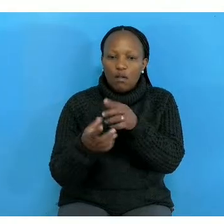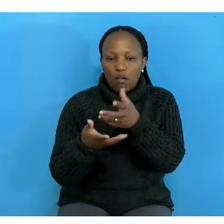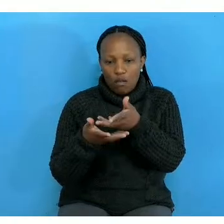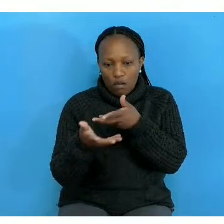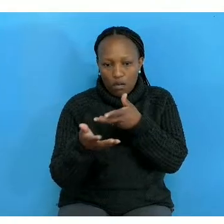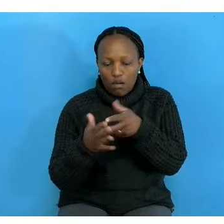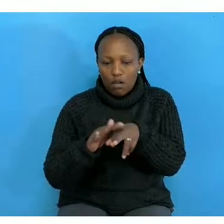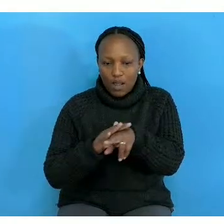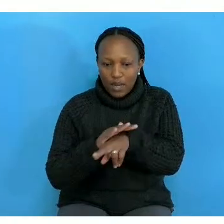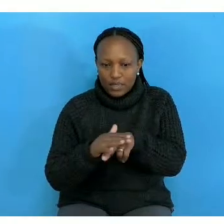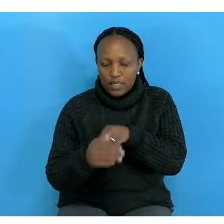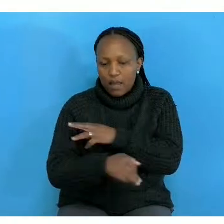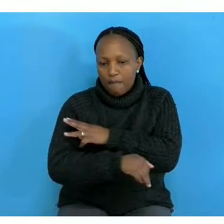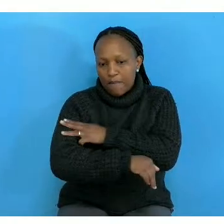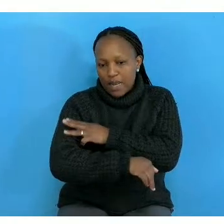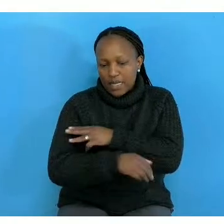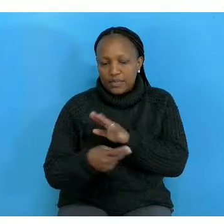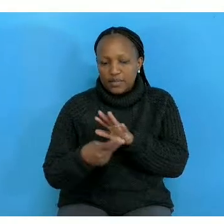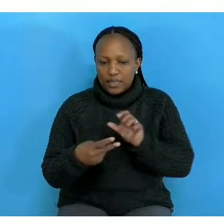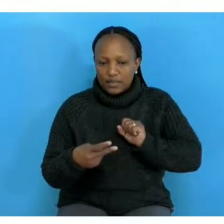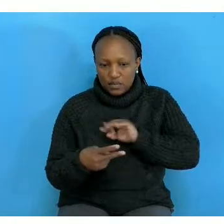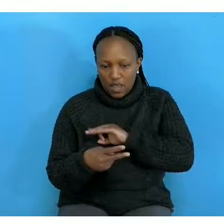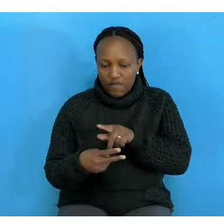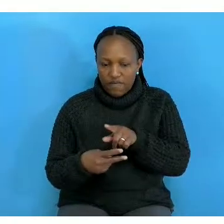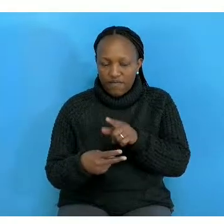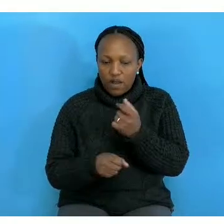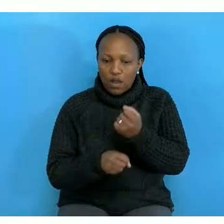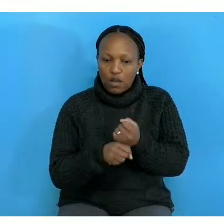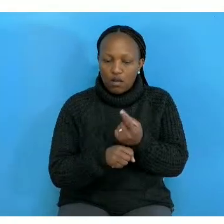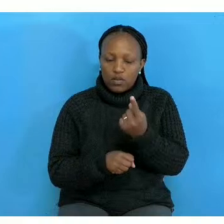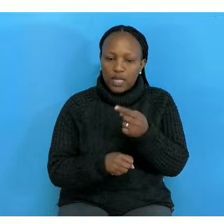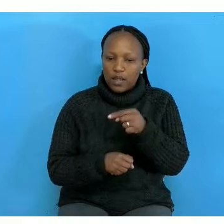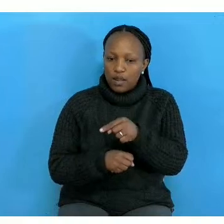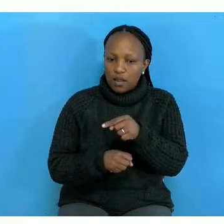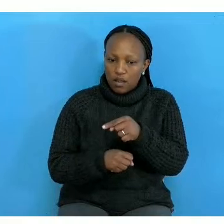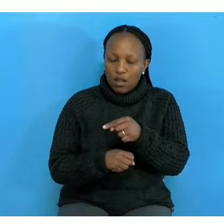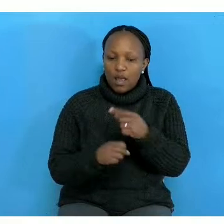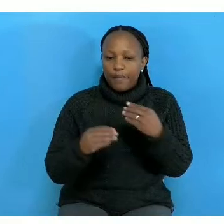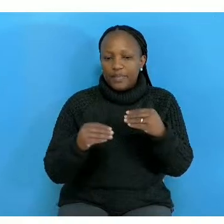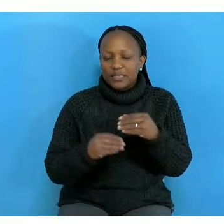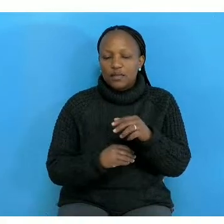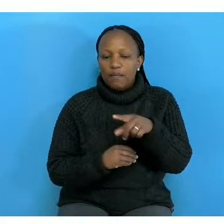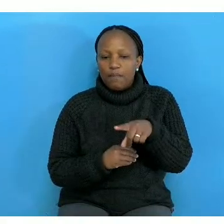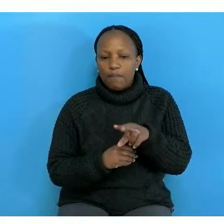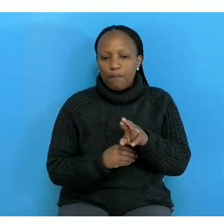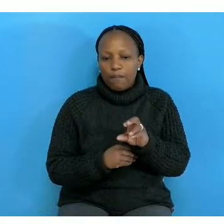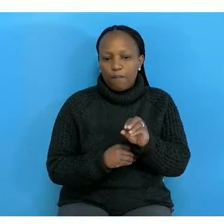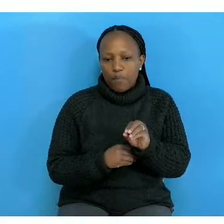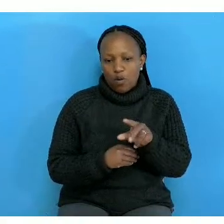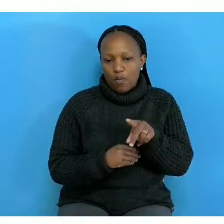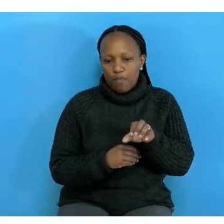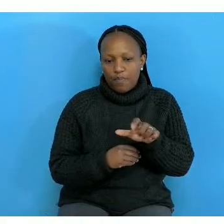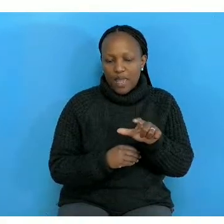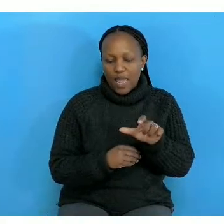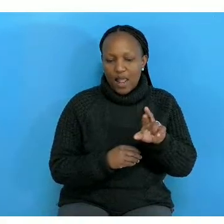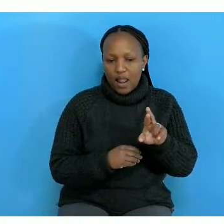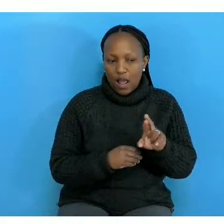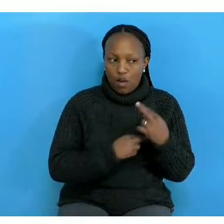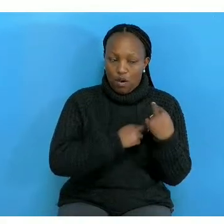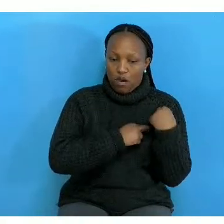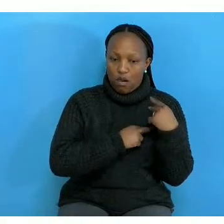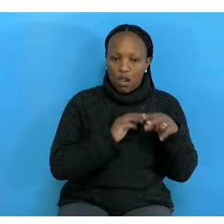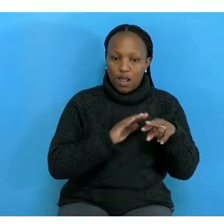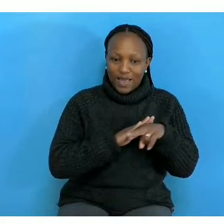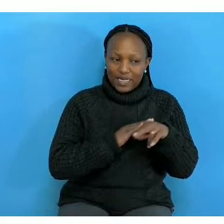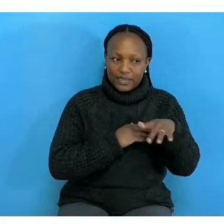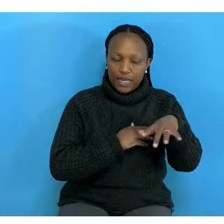the regional manager and the staff of the Gauteng Enterprise Propeller that is responsible for this region. And I indicated